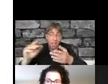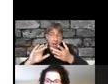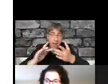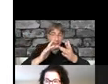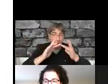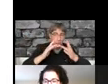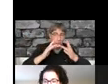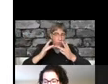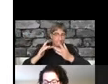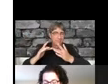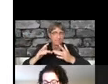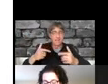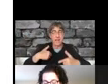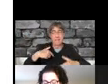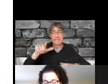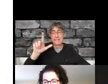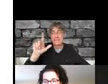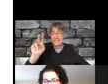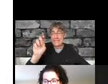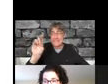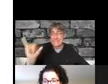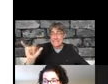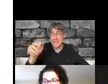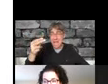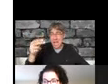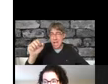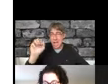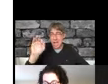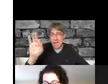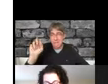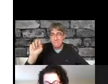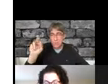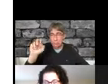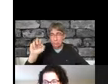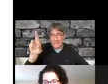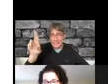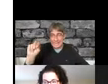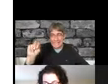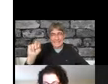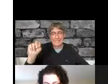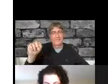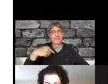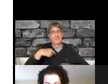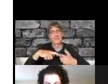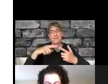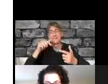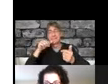am the Acting Assistant General Manager for Policy at the T, and I'll be moderating tonight's meeting.